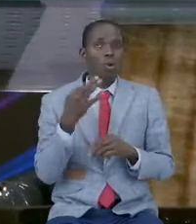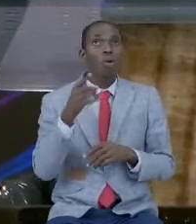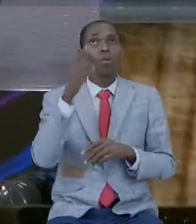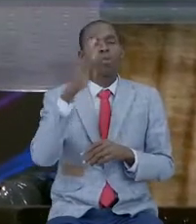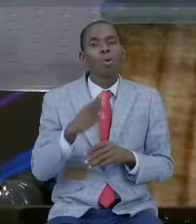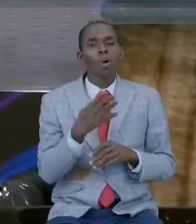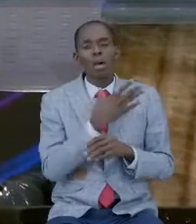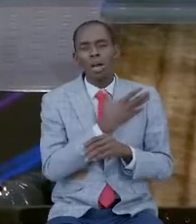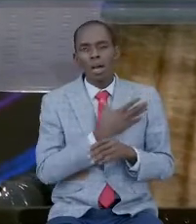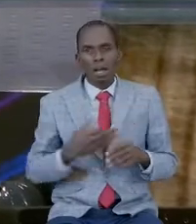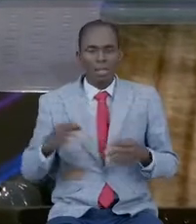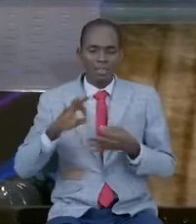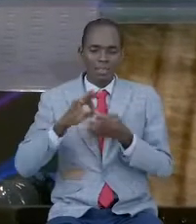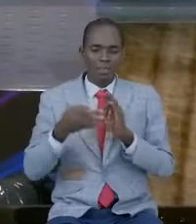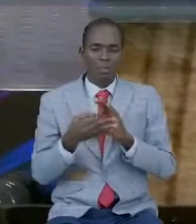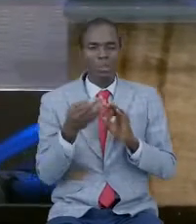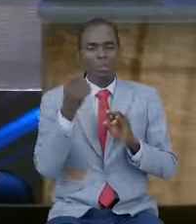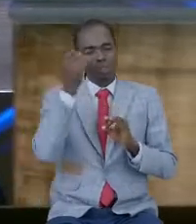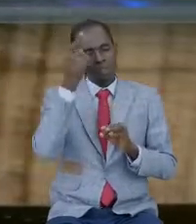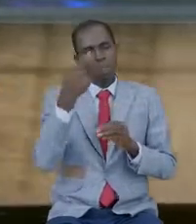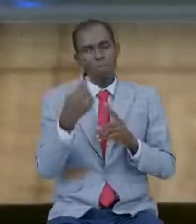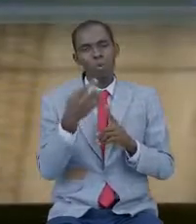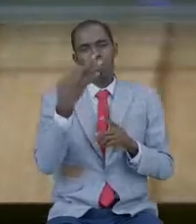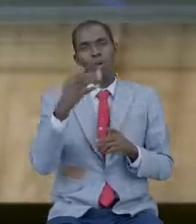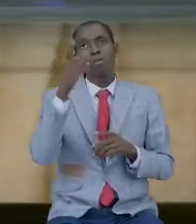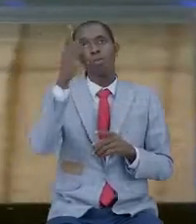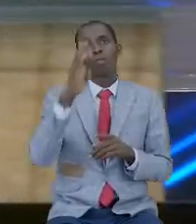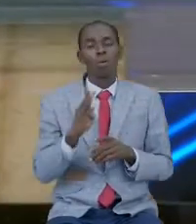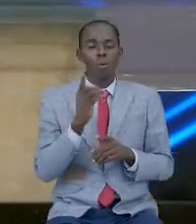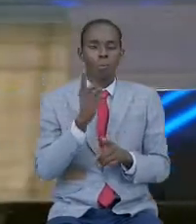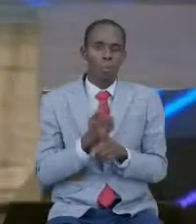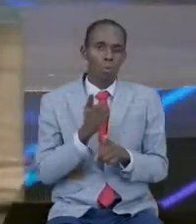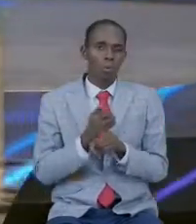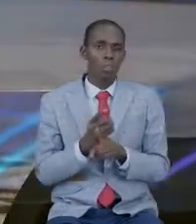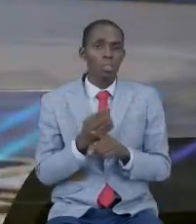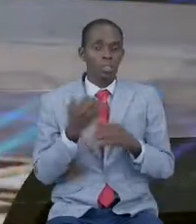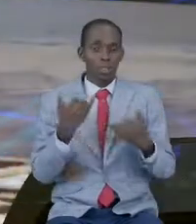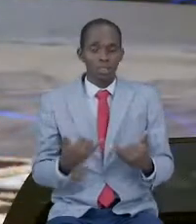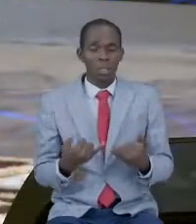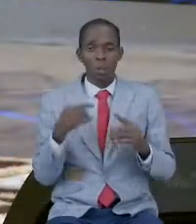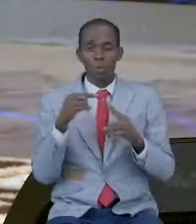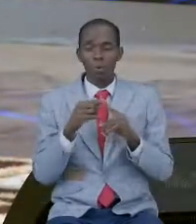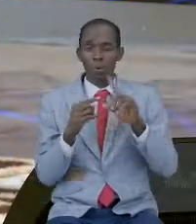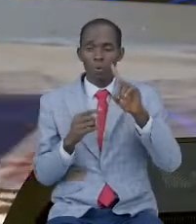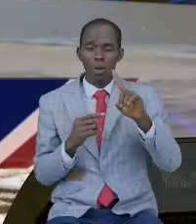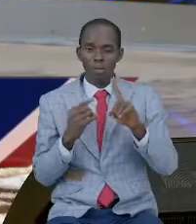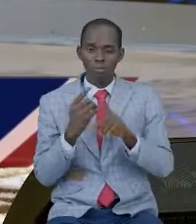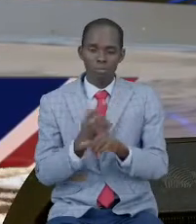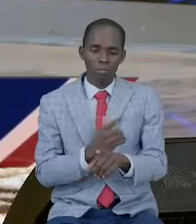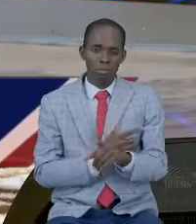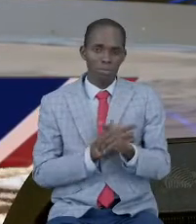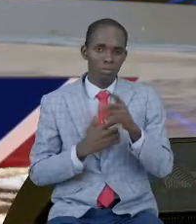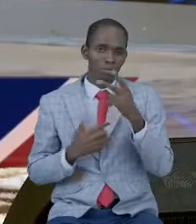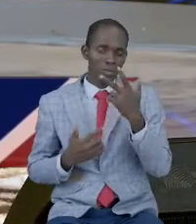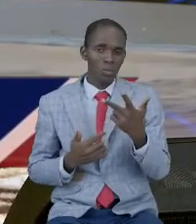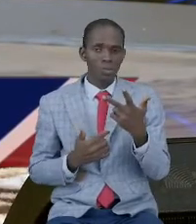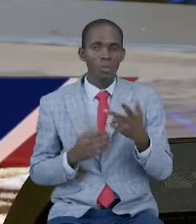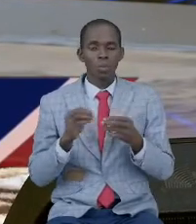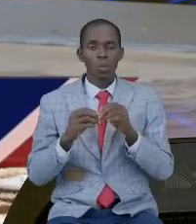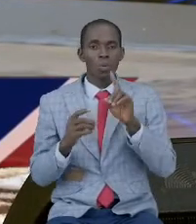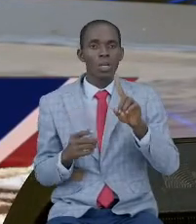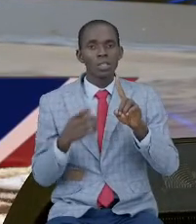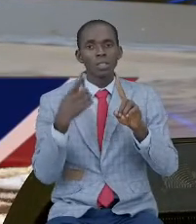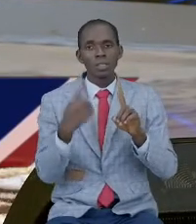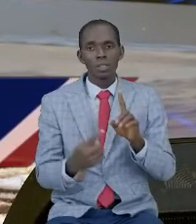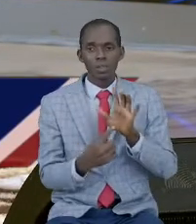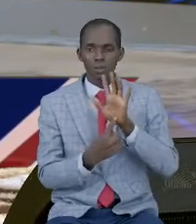of God appropriately. There are three things here. Number one, revelation from the scripture of